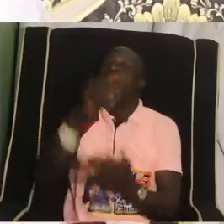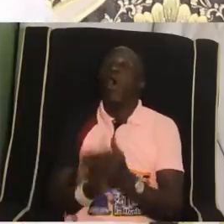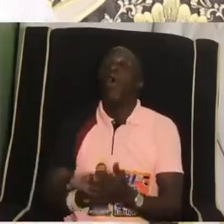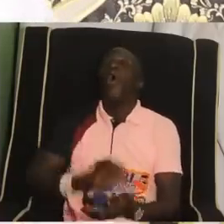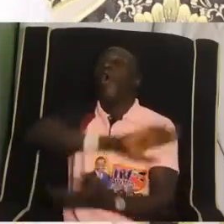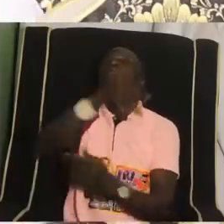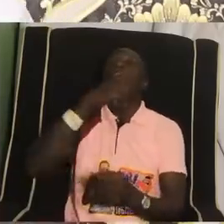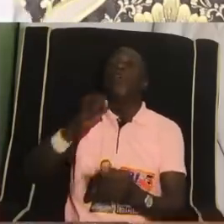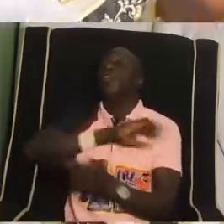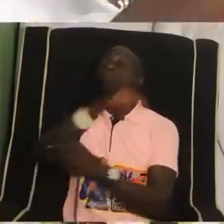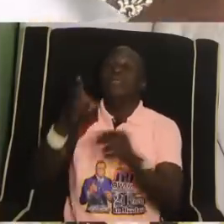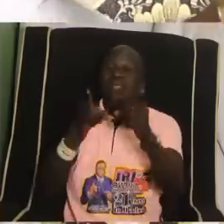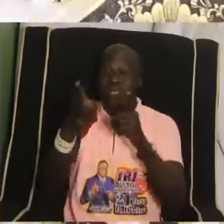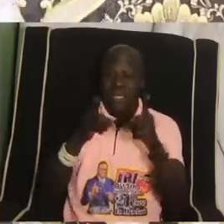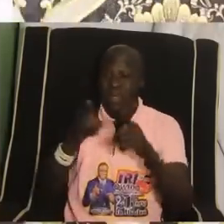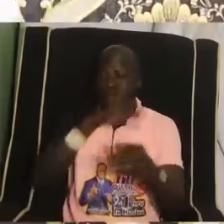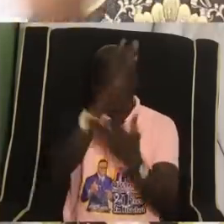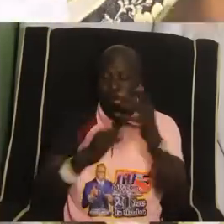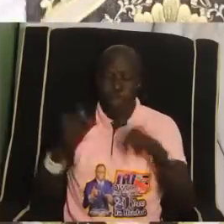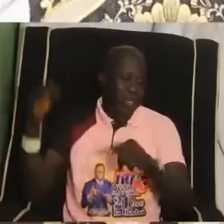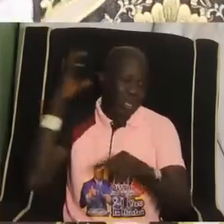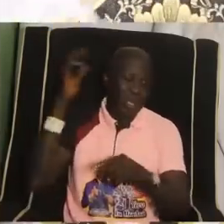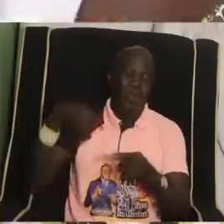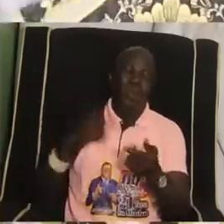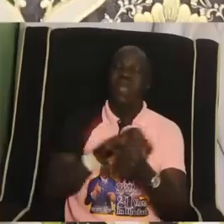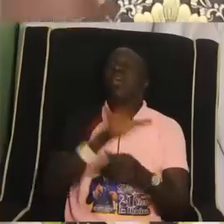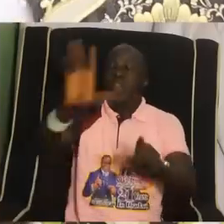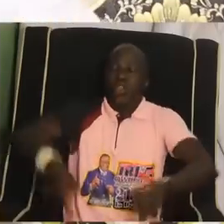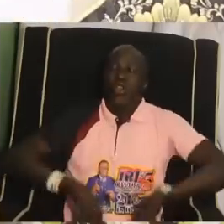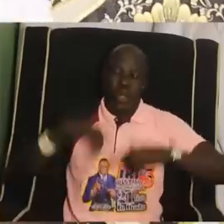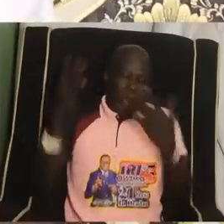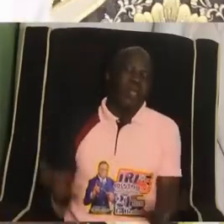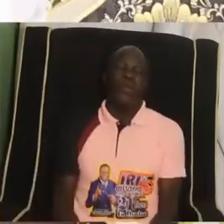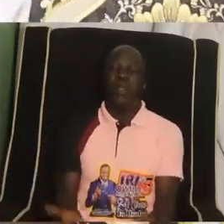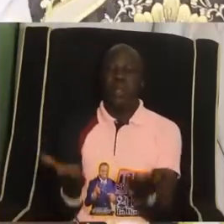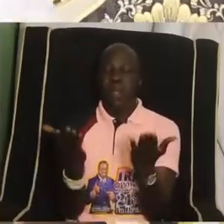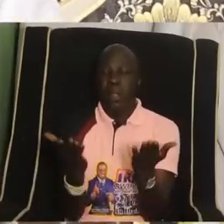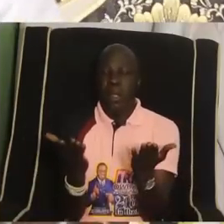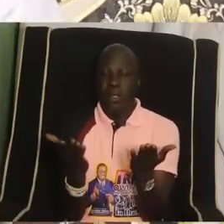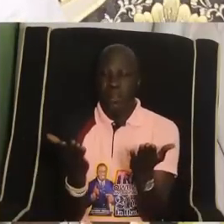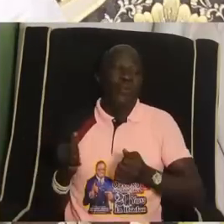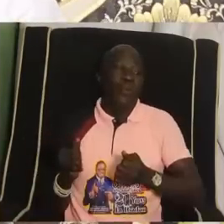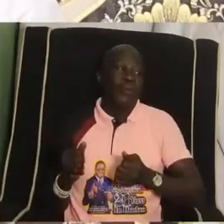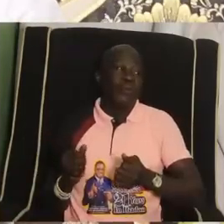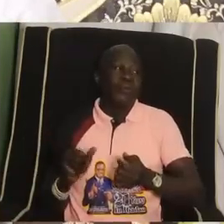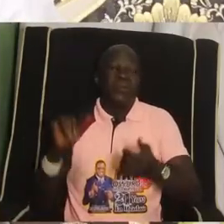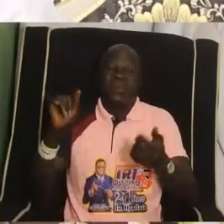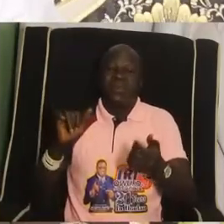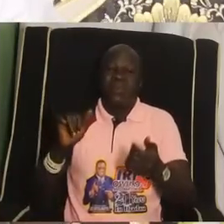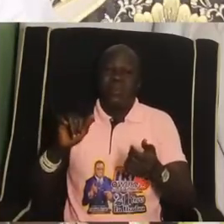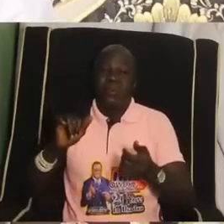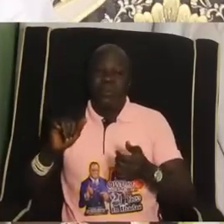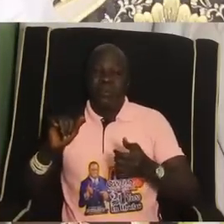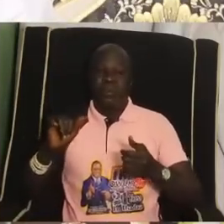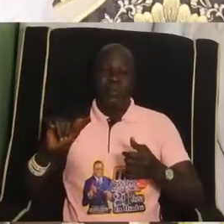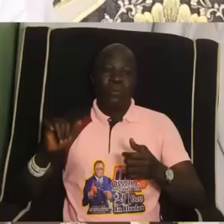I don't know. In the name of Jesus, somebody is hearing me today. Your love will rise. Those of